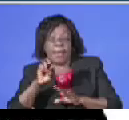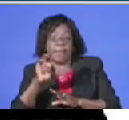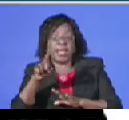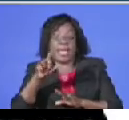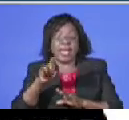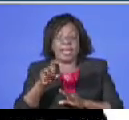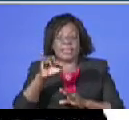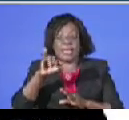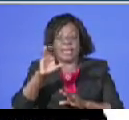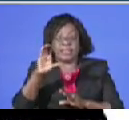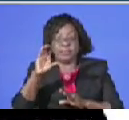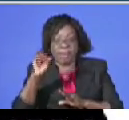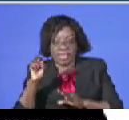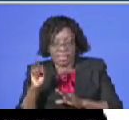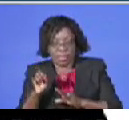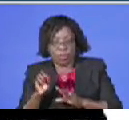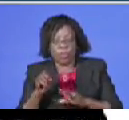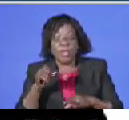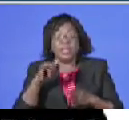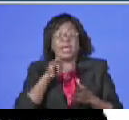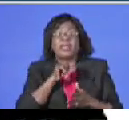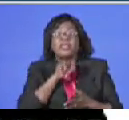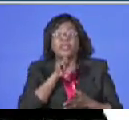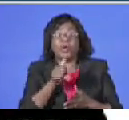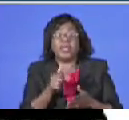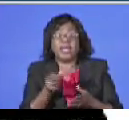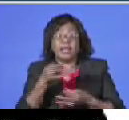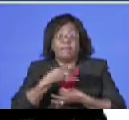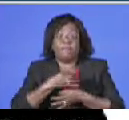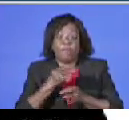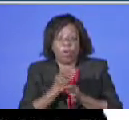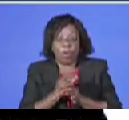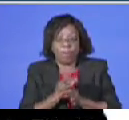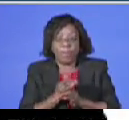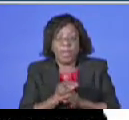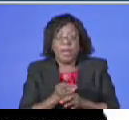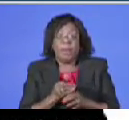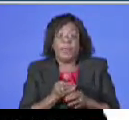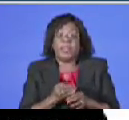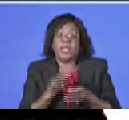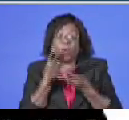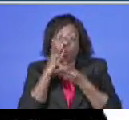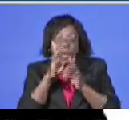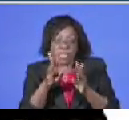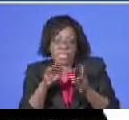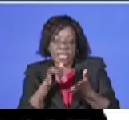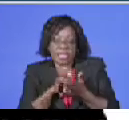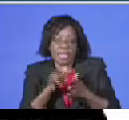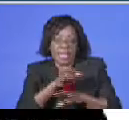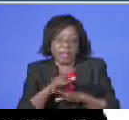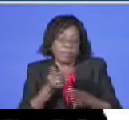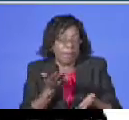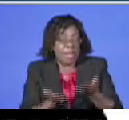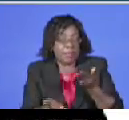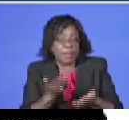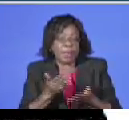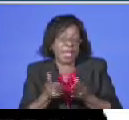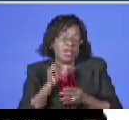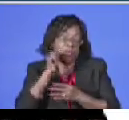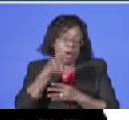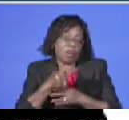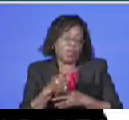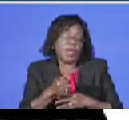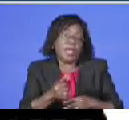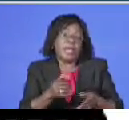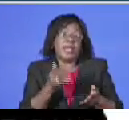east. That has not yet formed a circulation at the surface, but we anticipate by tomorrow that could happen somewhere across